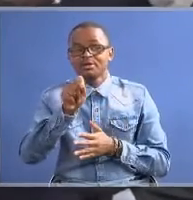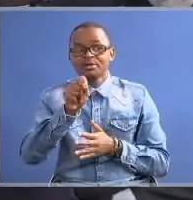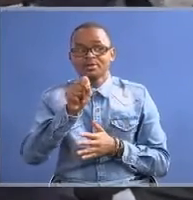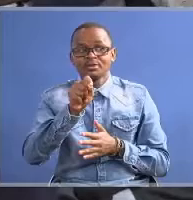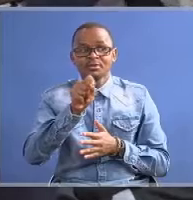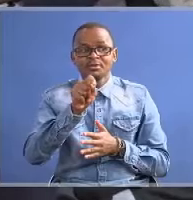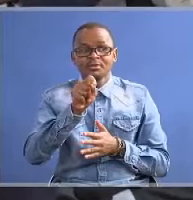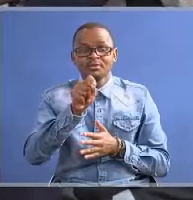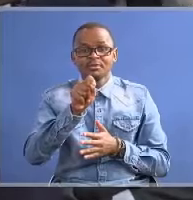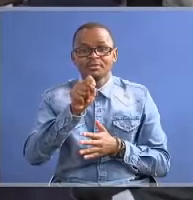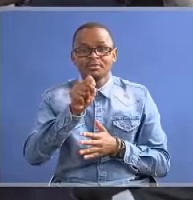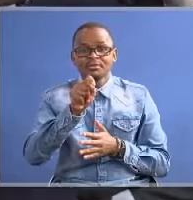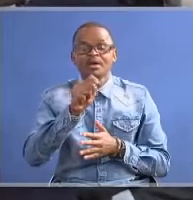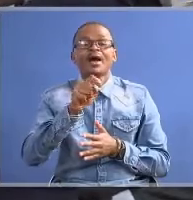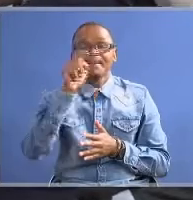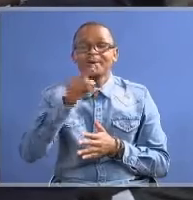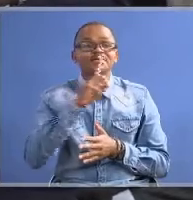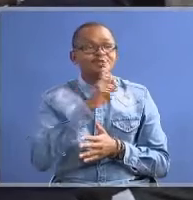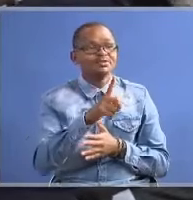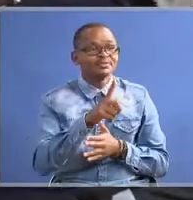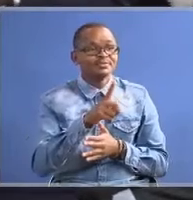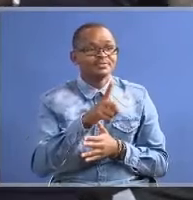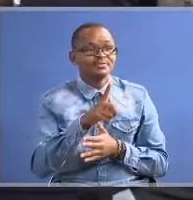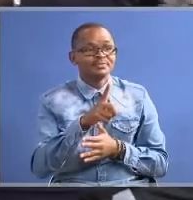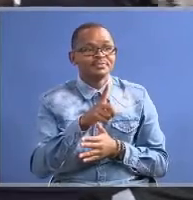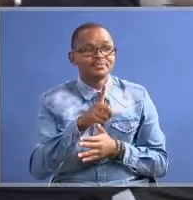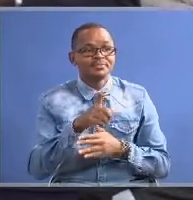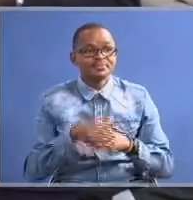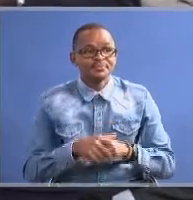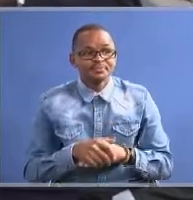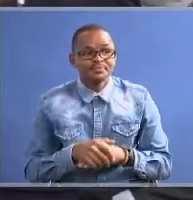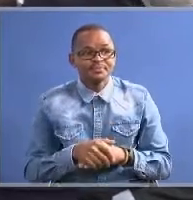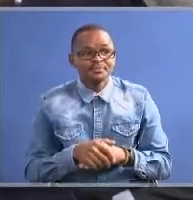whether you met, I must say.